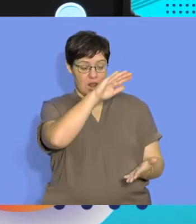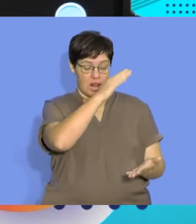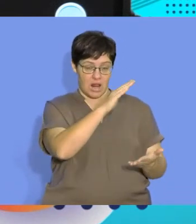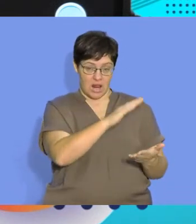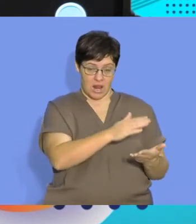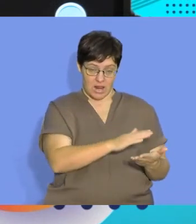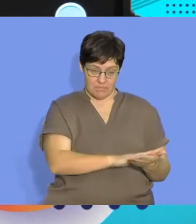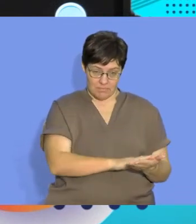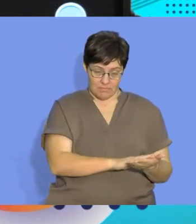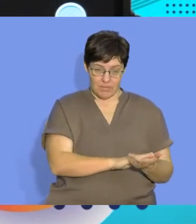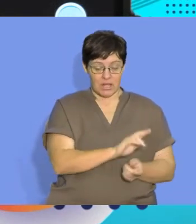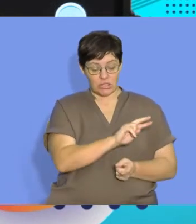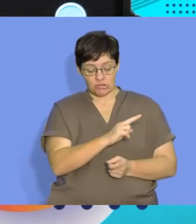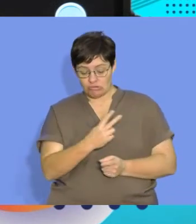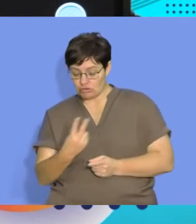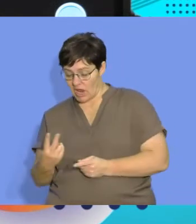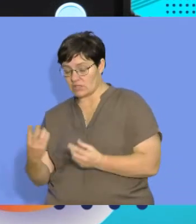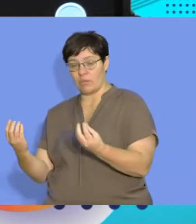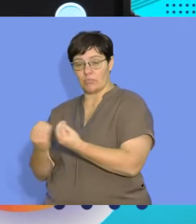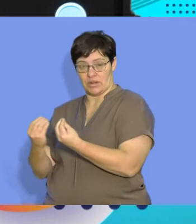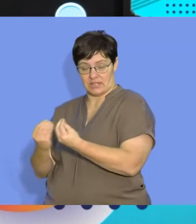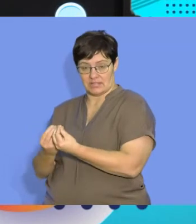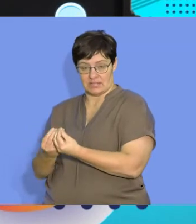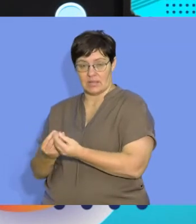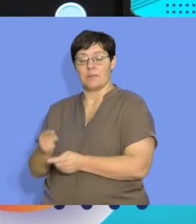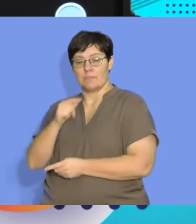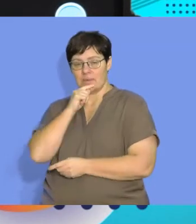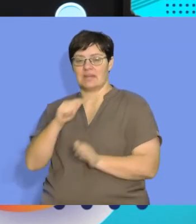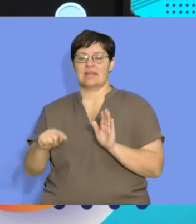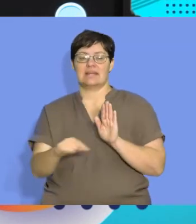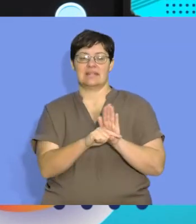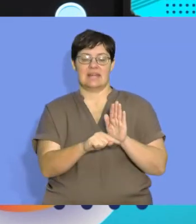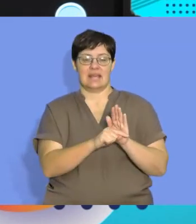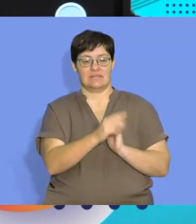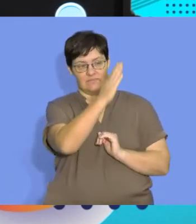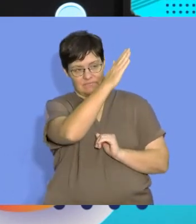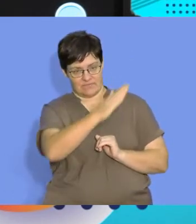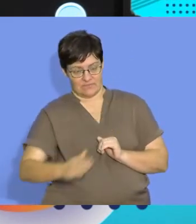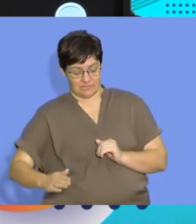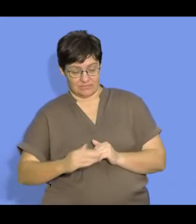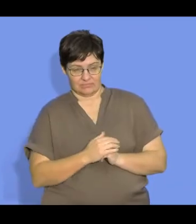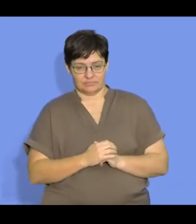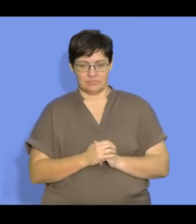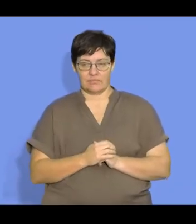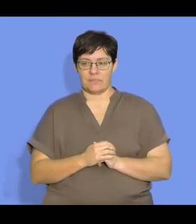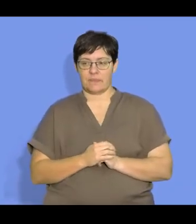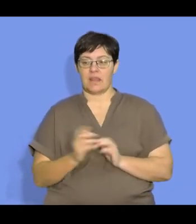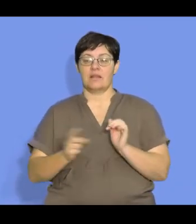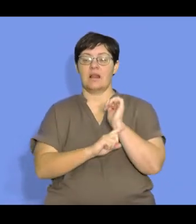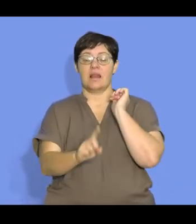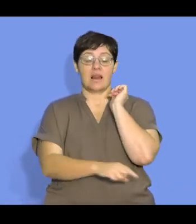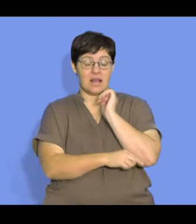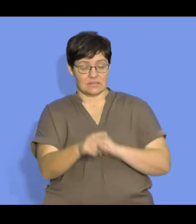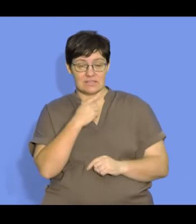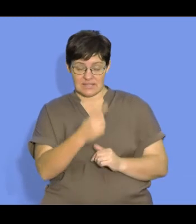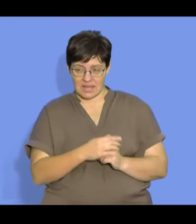are converted into products, it actually shows a negative gradient. The last part that we're going to look at, as